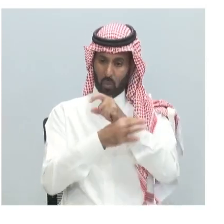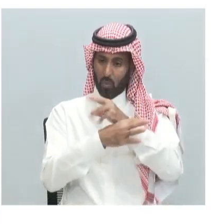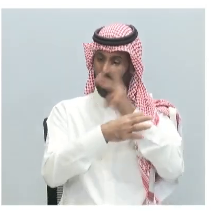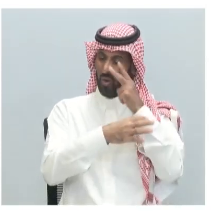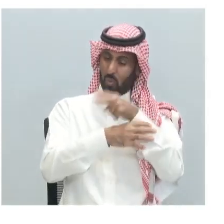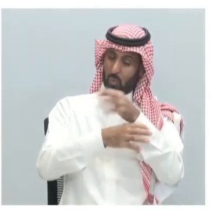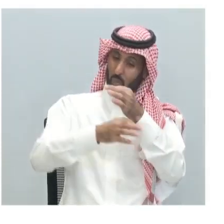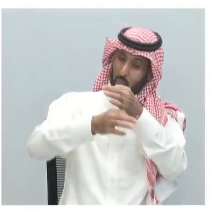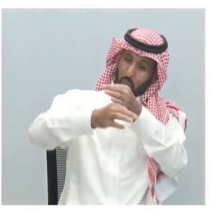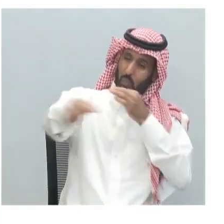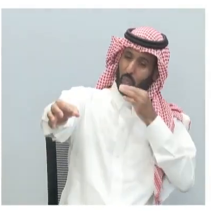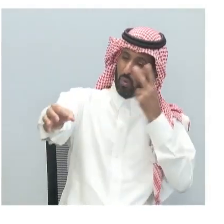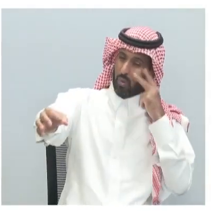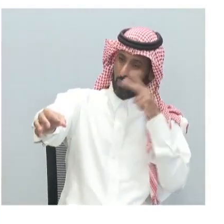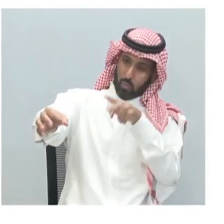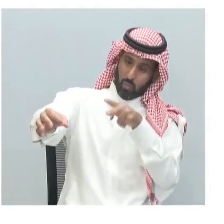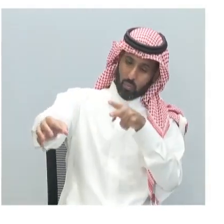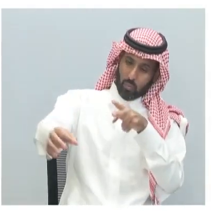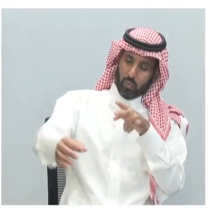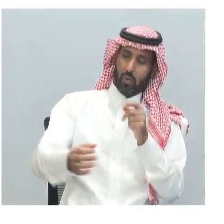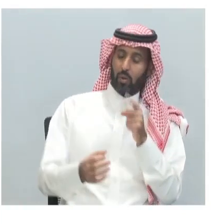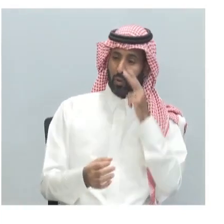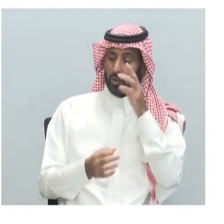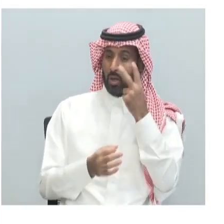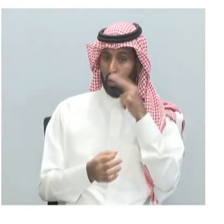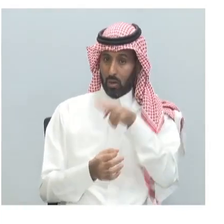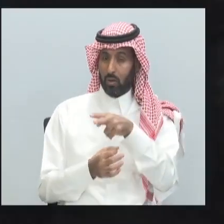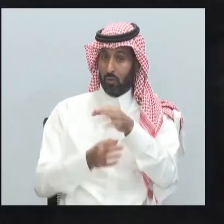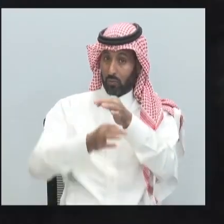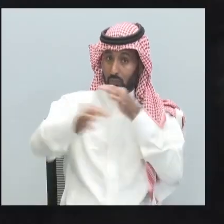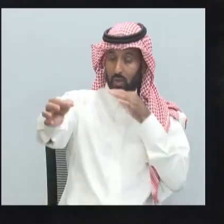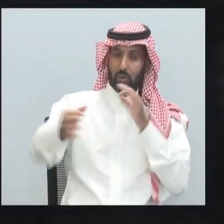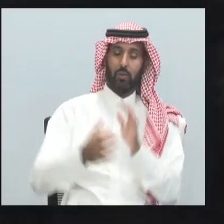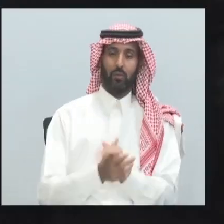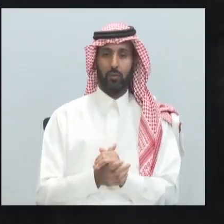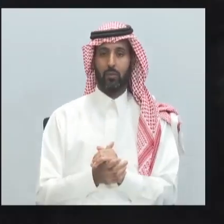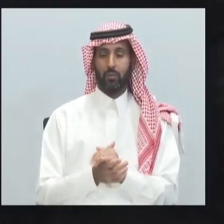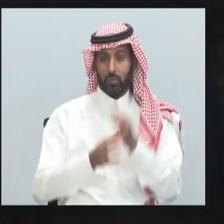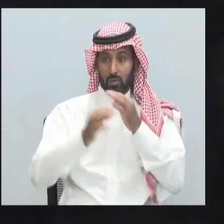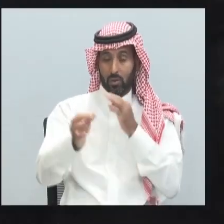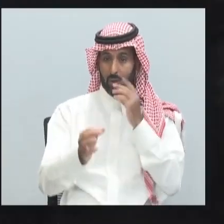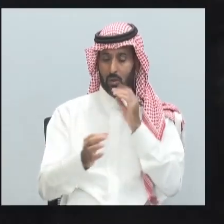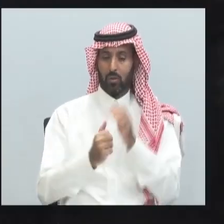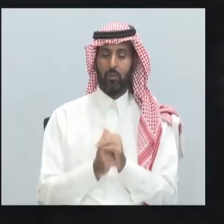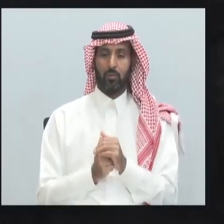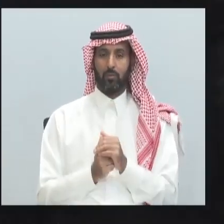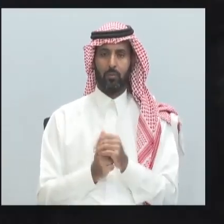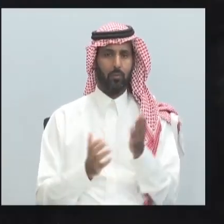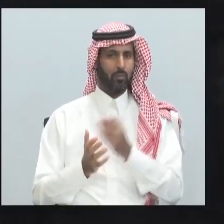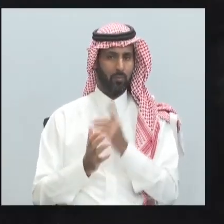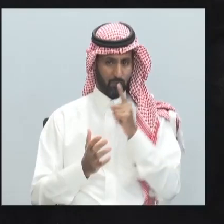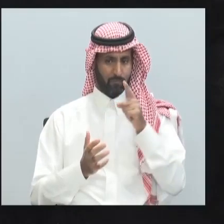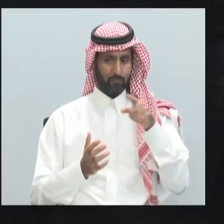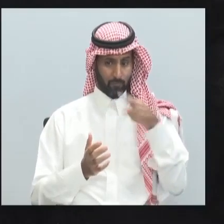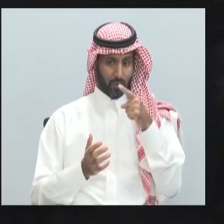see very far. They can see with their eyes very far. Okay. Kilometers away. Is it